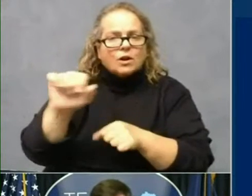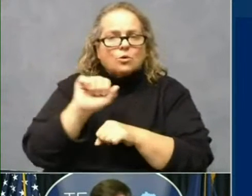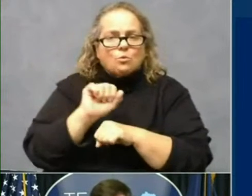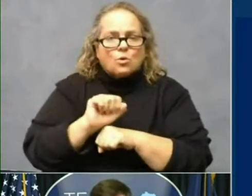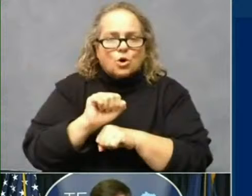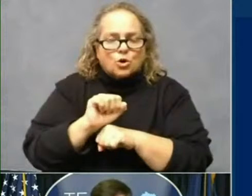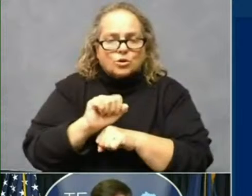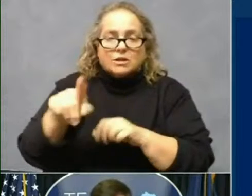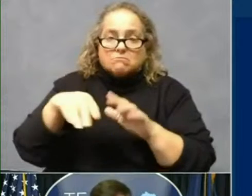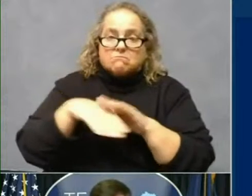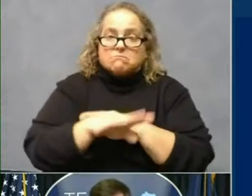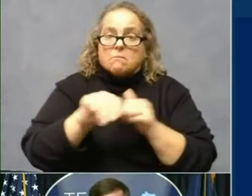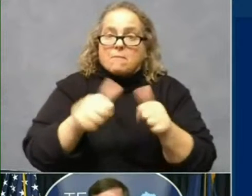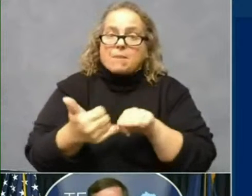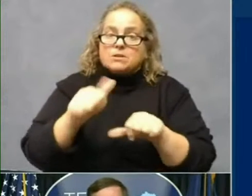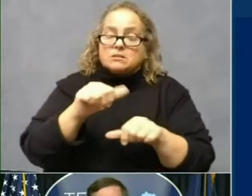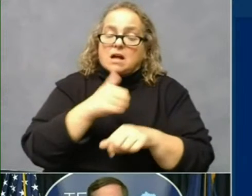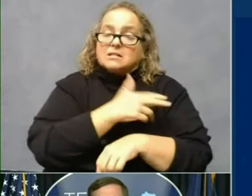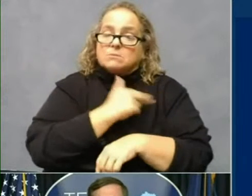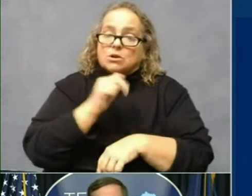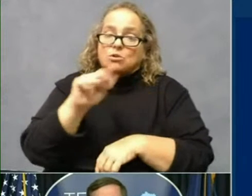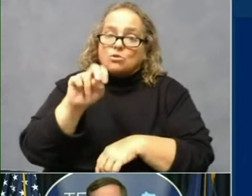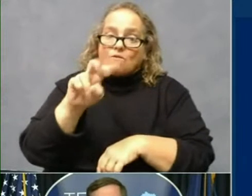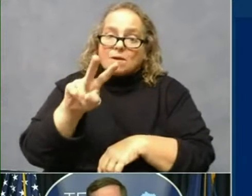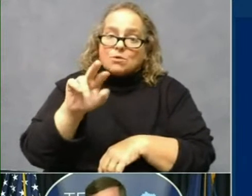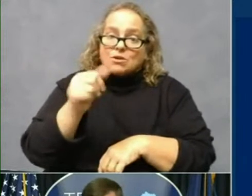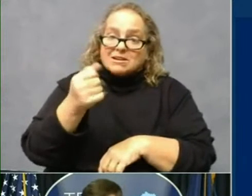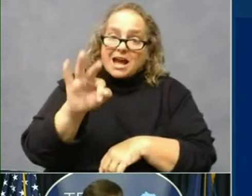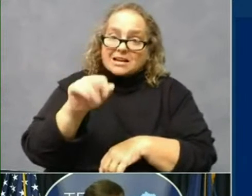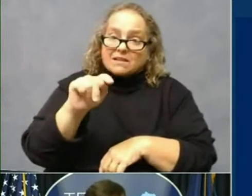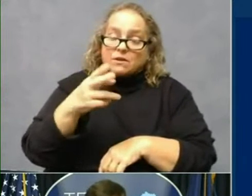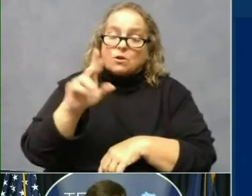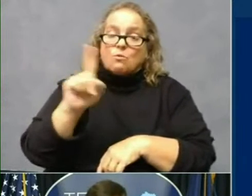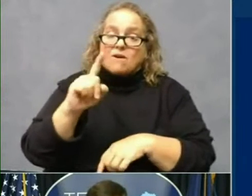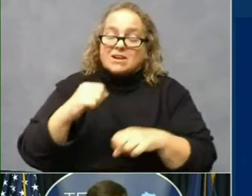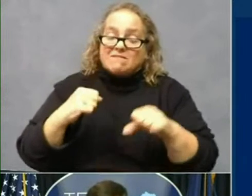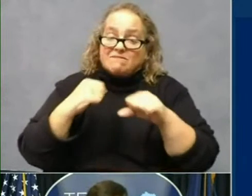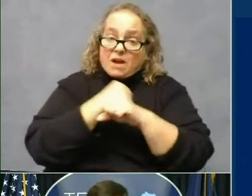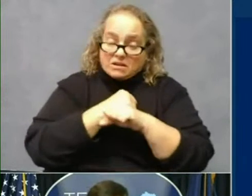on November 19, where he fought but ultimately succumbed to the virus.